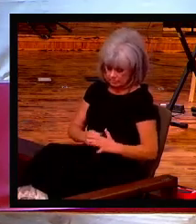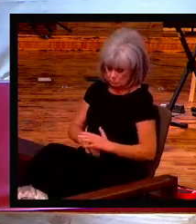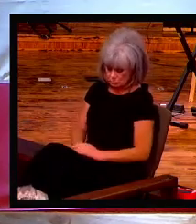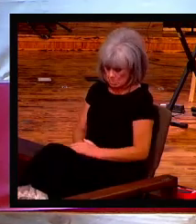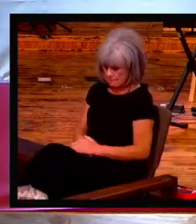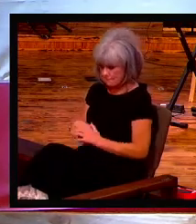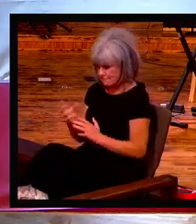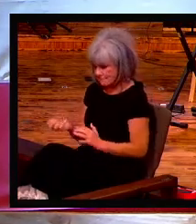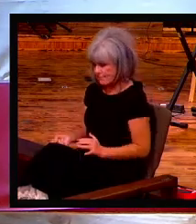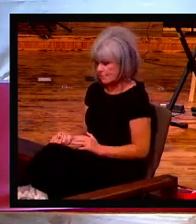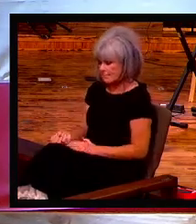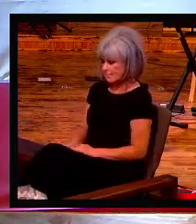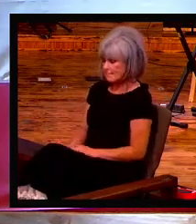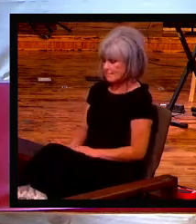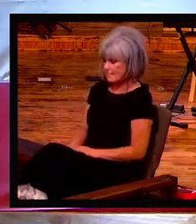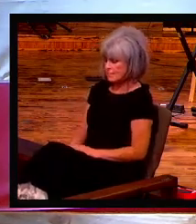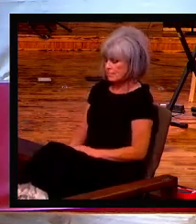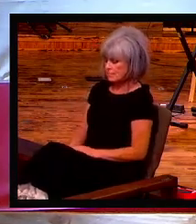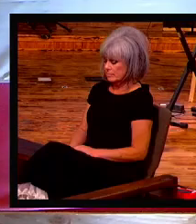How many know